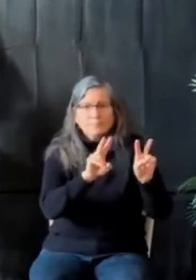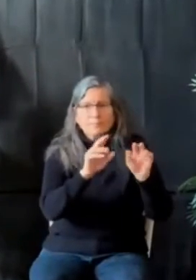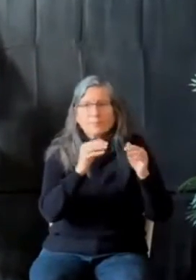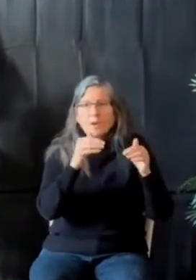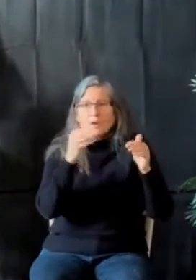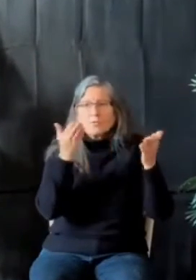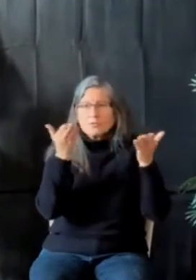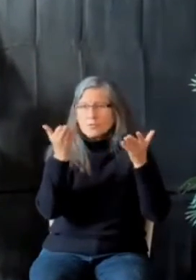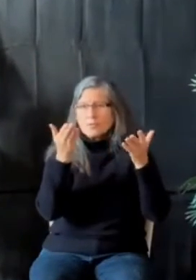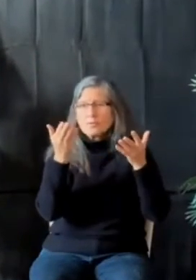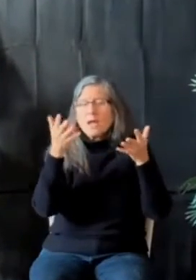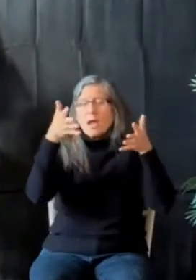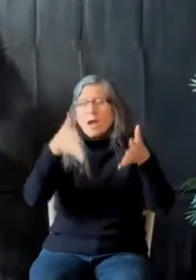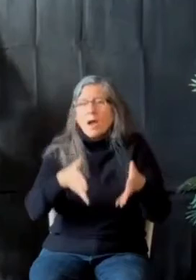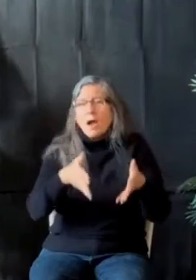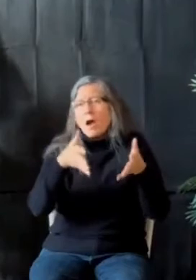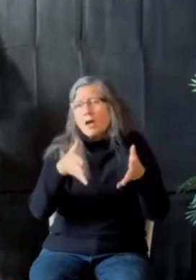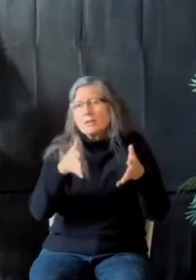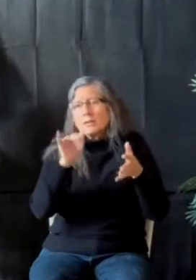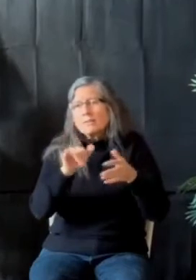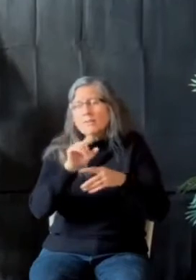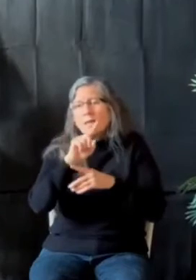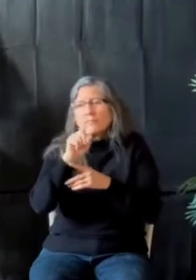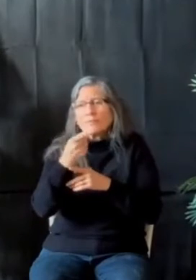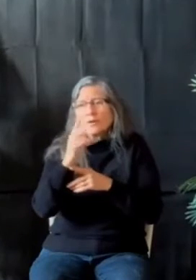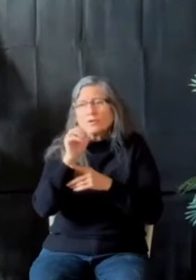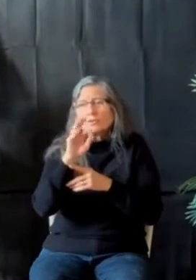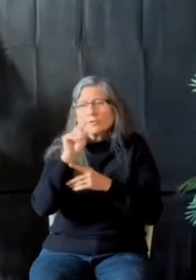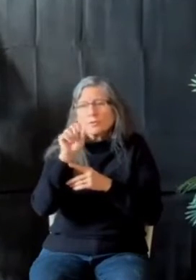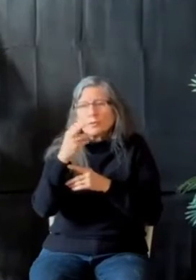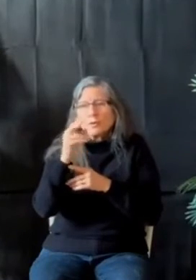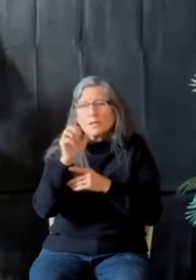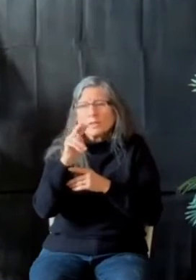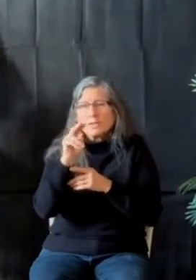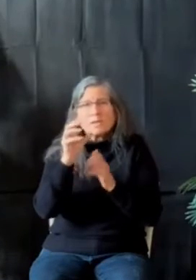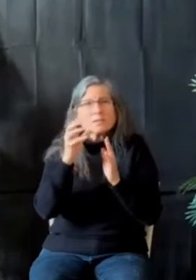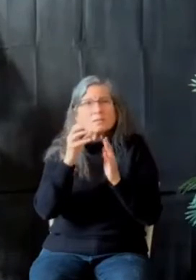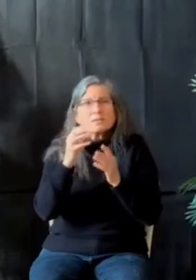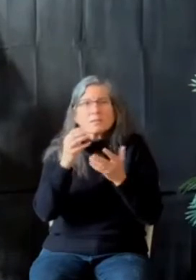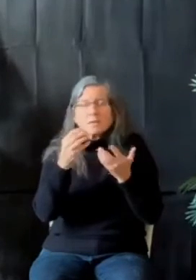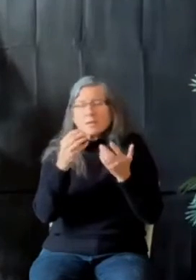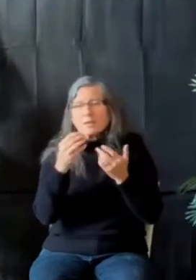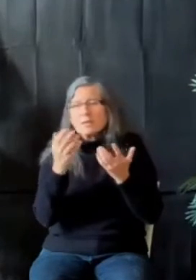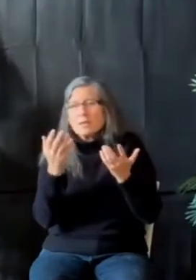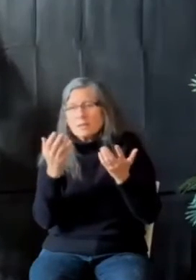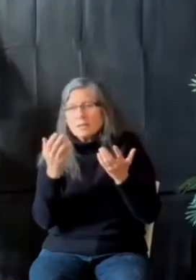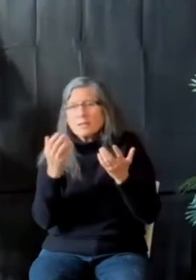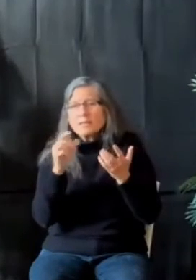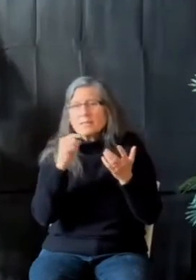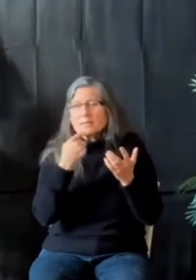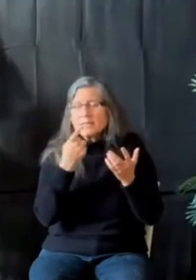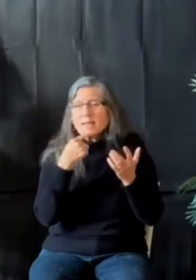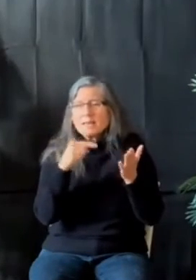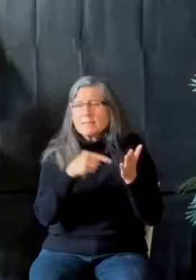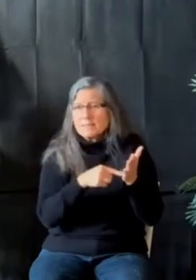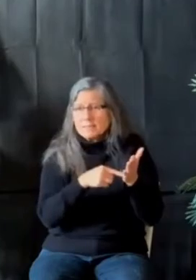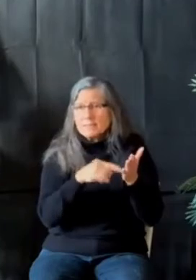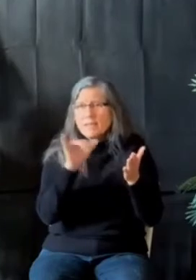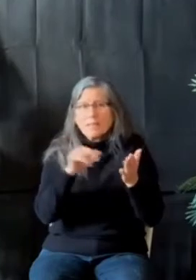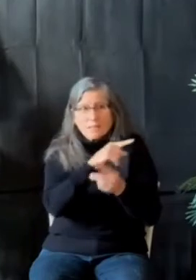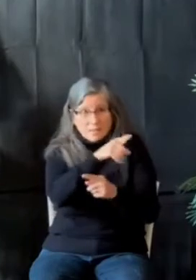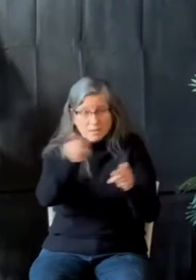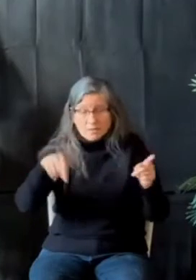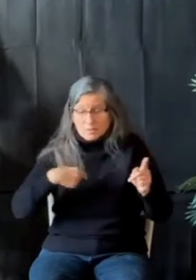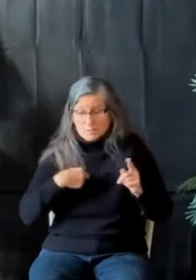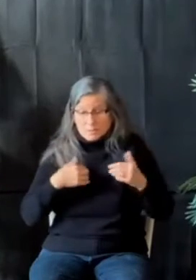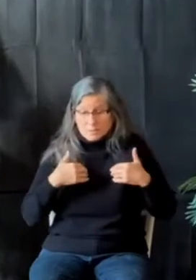that passage in 1 Corinthians chapter 15, where it simply says there that you and